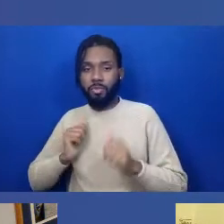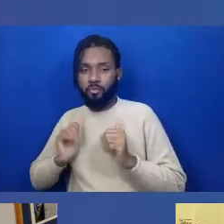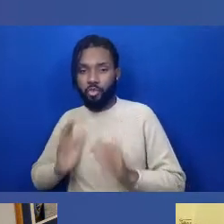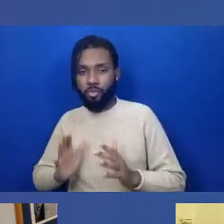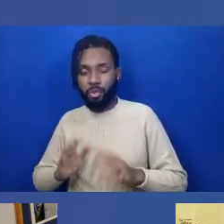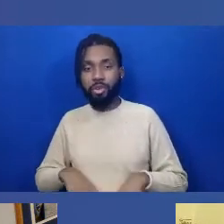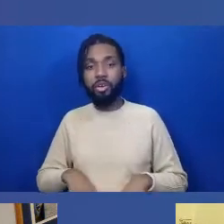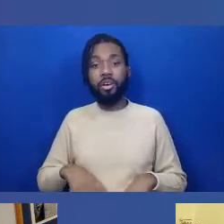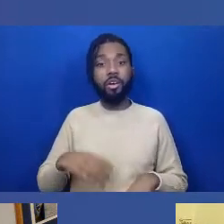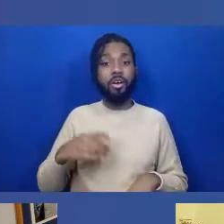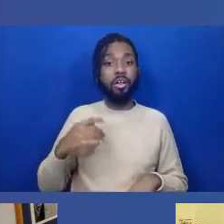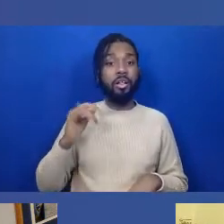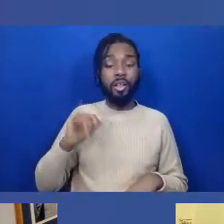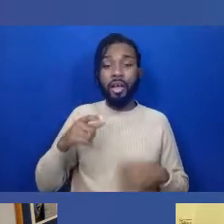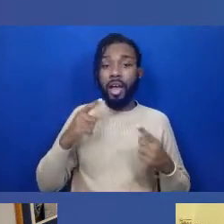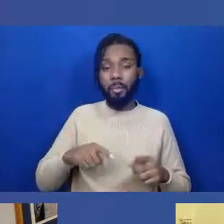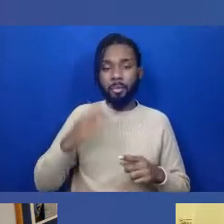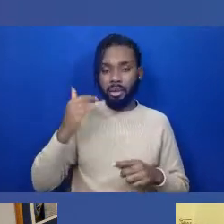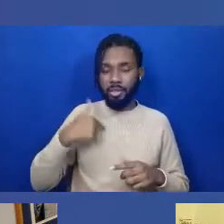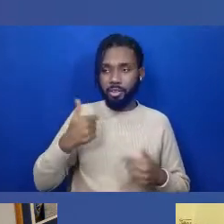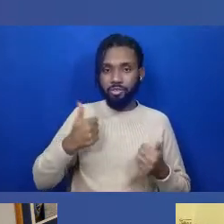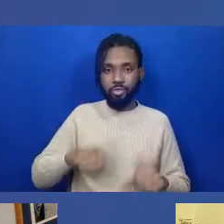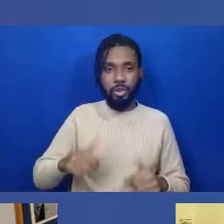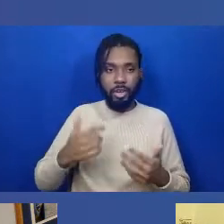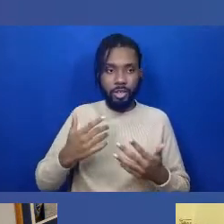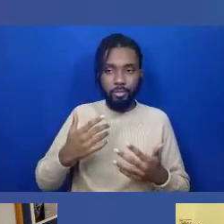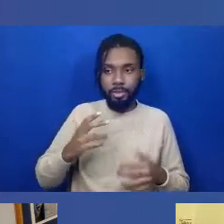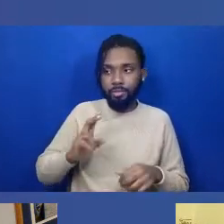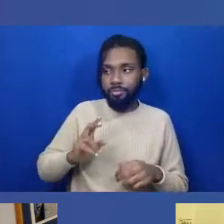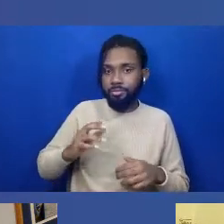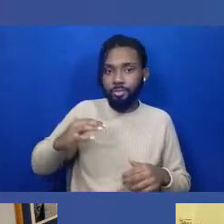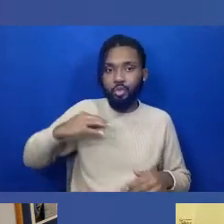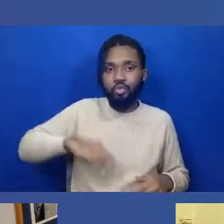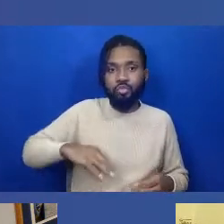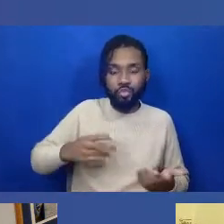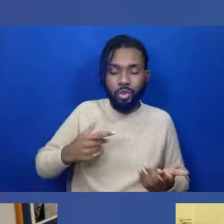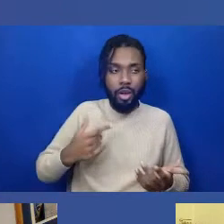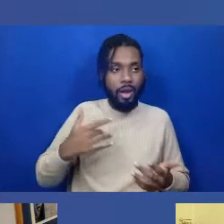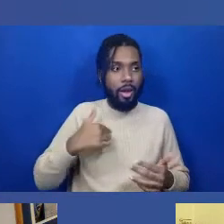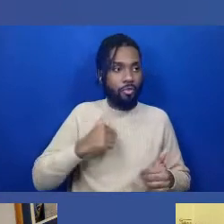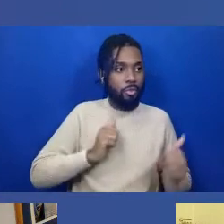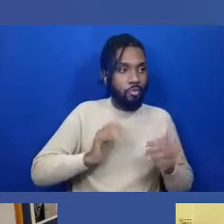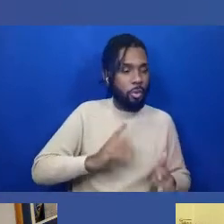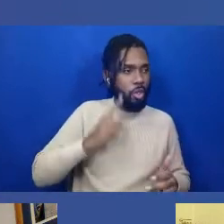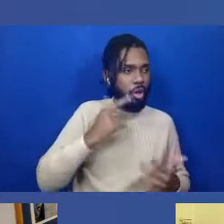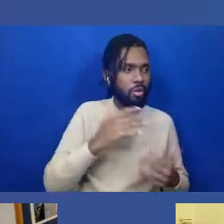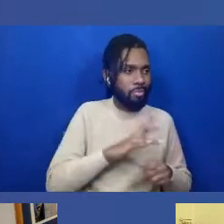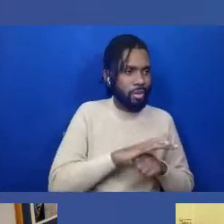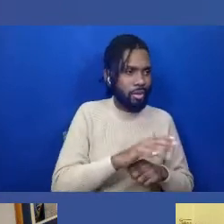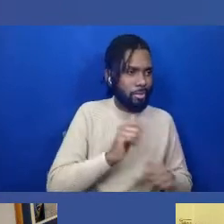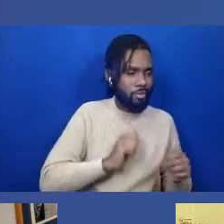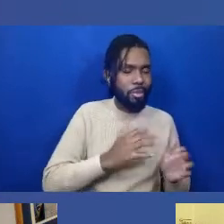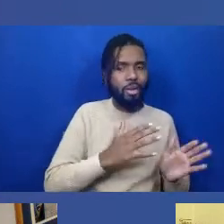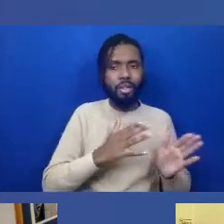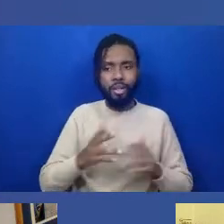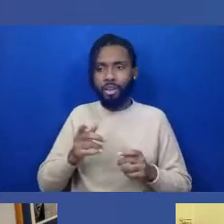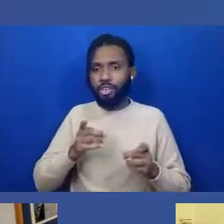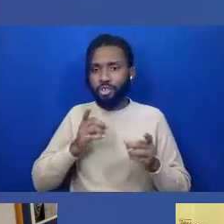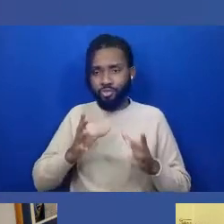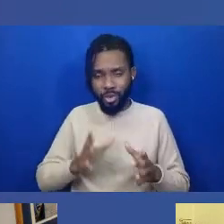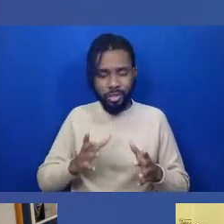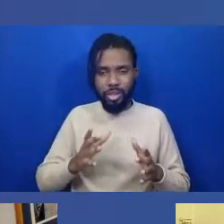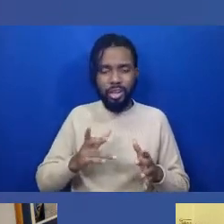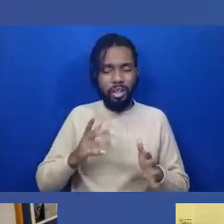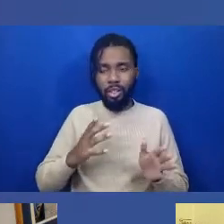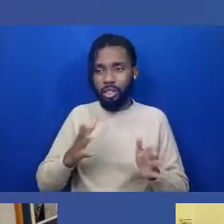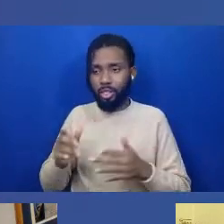I was trying to be useful. I was a performer and I felt like there were plenty of them. And then I, sort of shifted to directing because it was useful, and then writing. And then